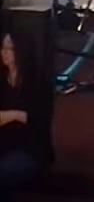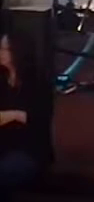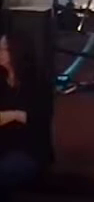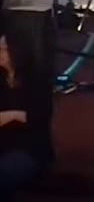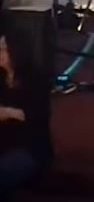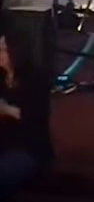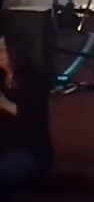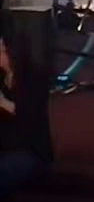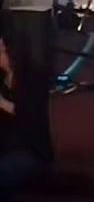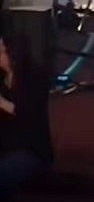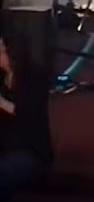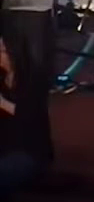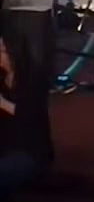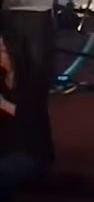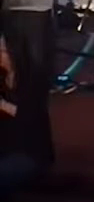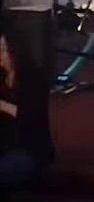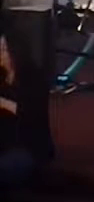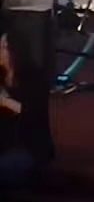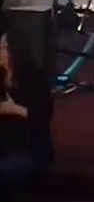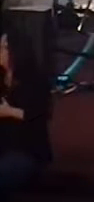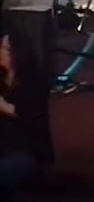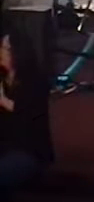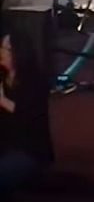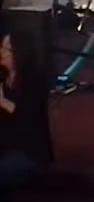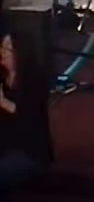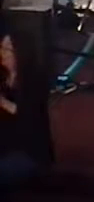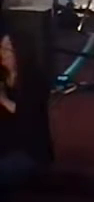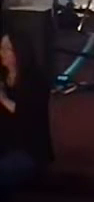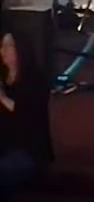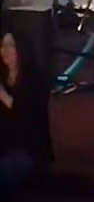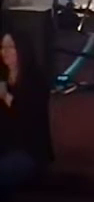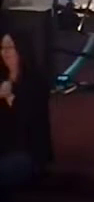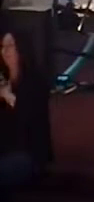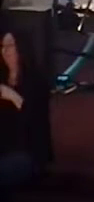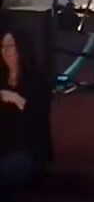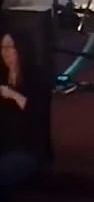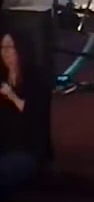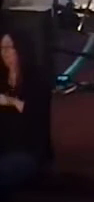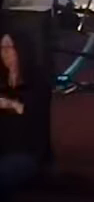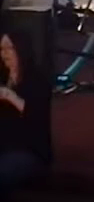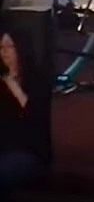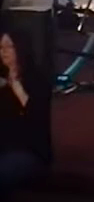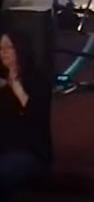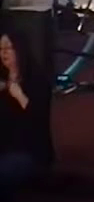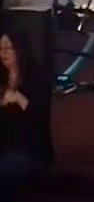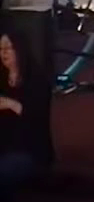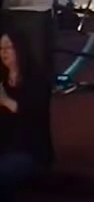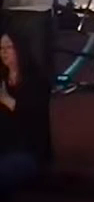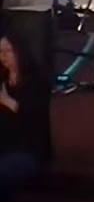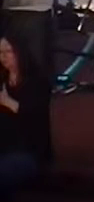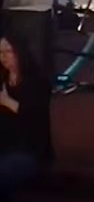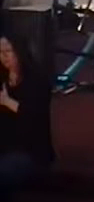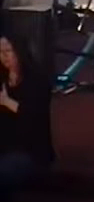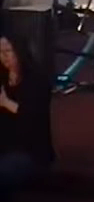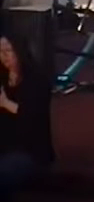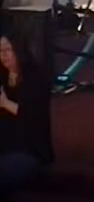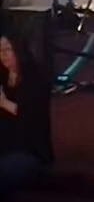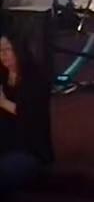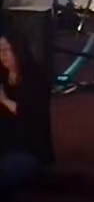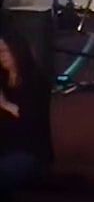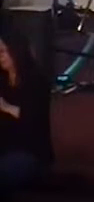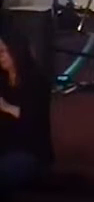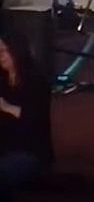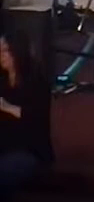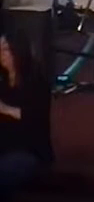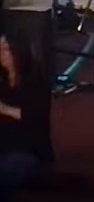the truth, but declare it in such a way that it is loving, that people can handle it. Let the truth be the reason they reject what you